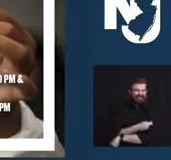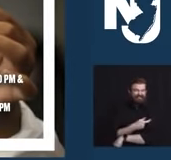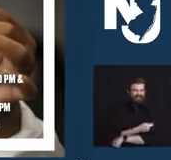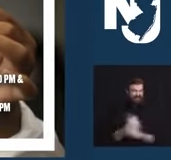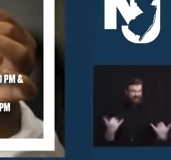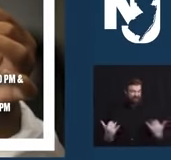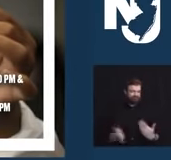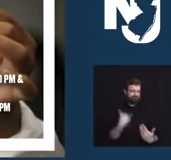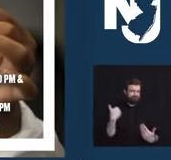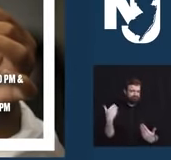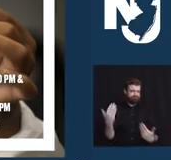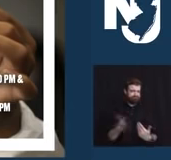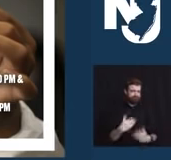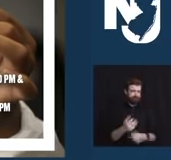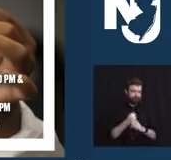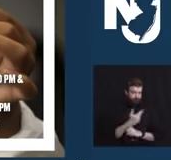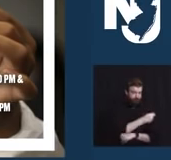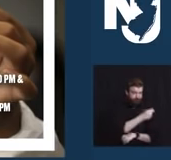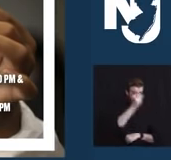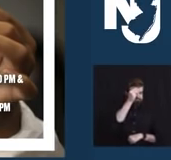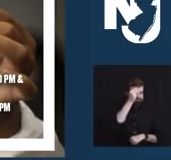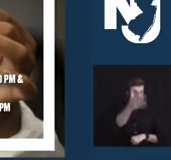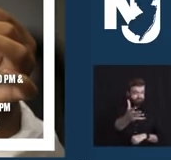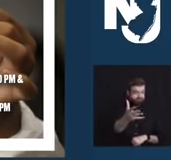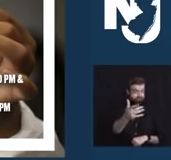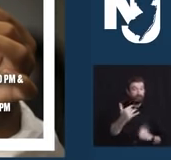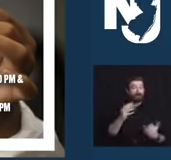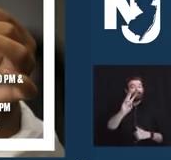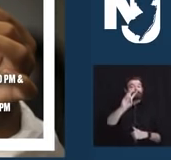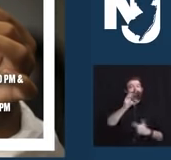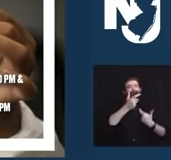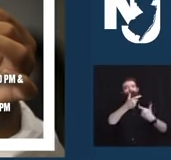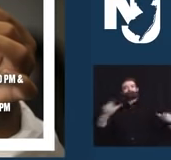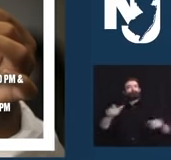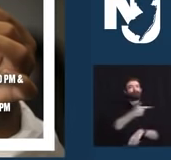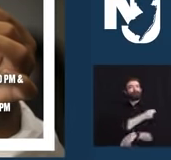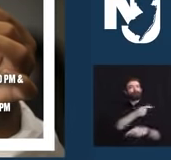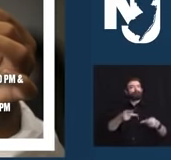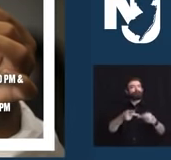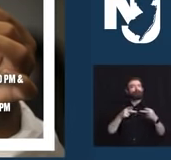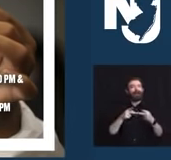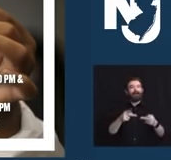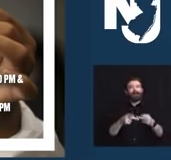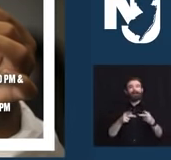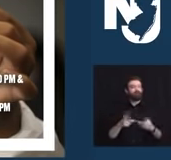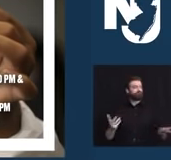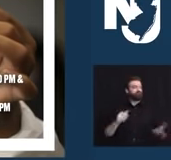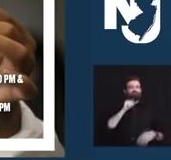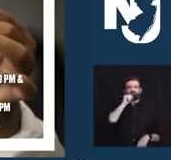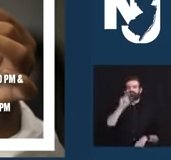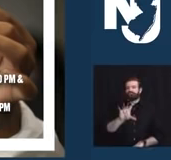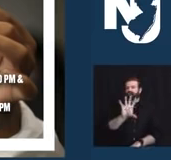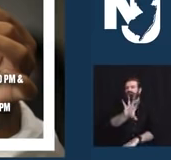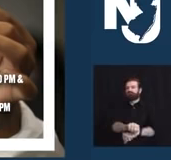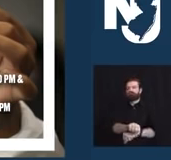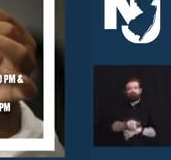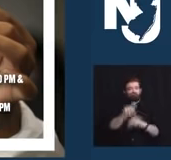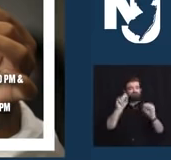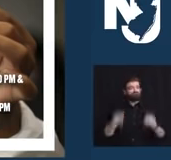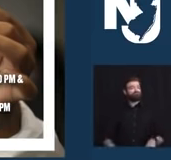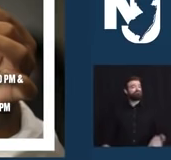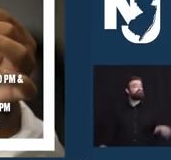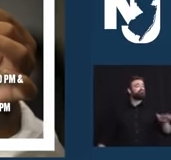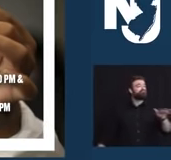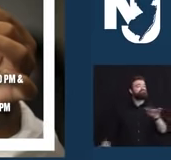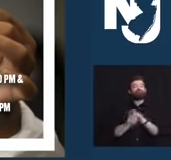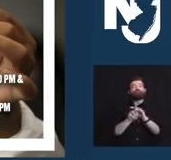6 mega sites are now offering walk-up hours every day where you can be vaccinated with no appointment necessary. We know many